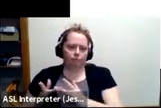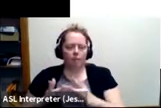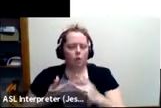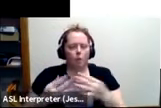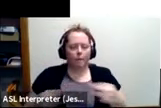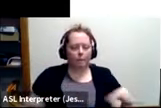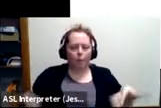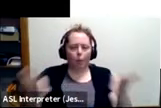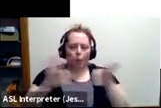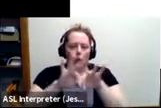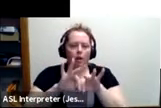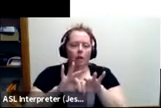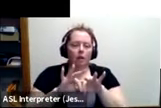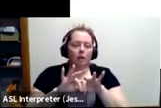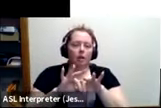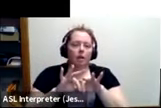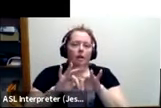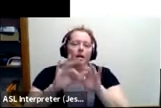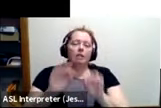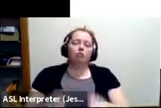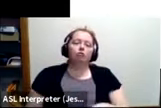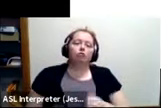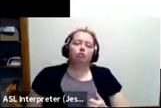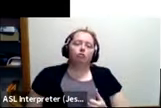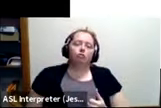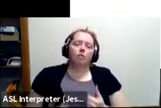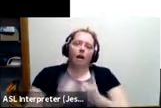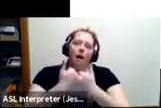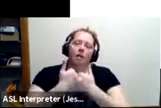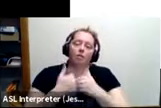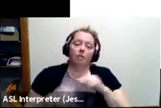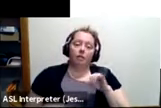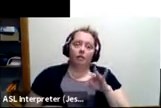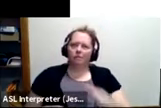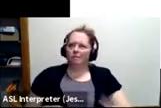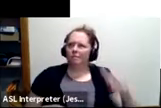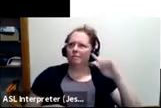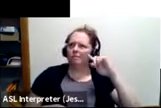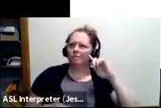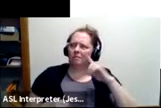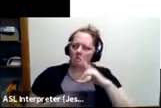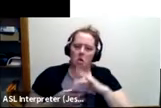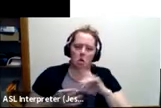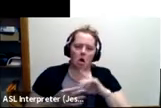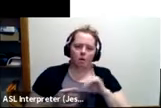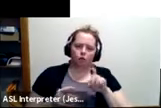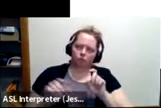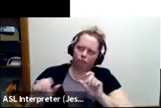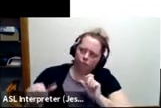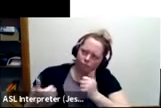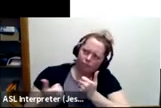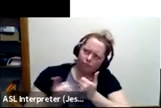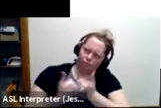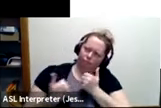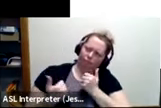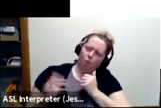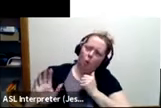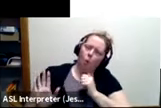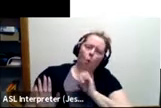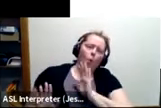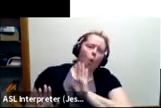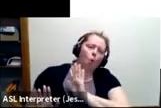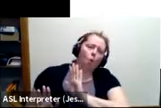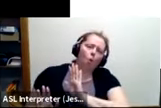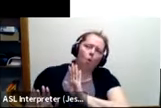intolerant remarks and behavior. It can be really hard to start that conversation, but it is important to